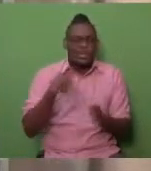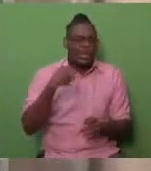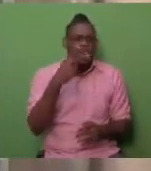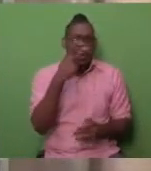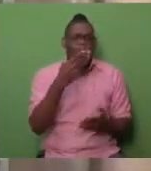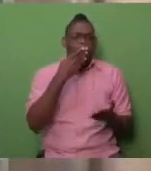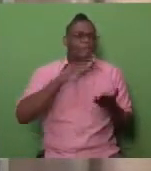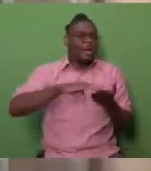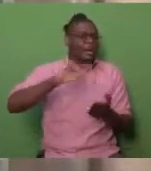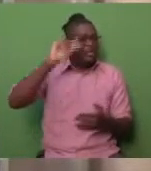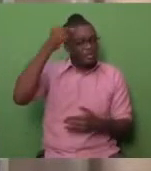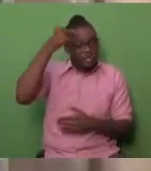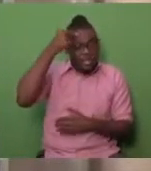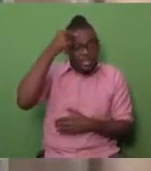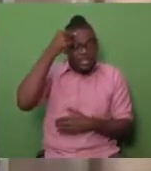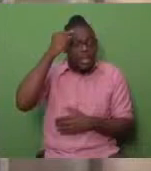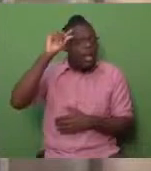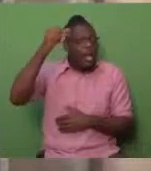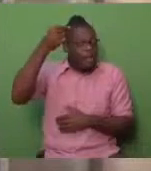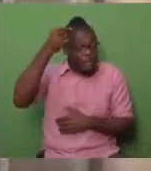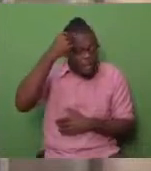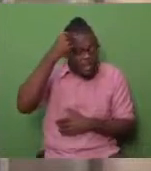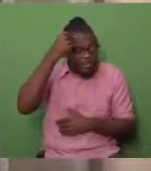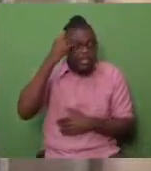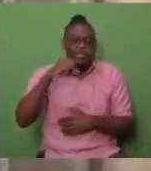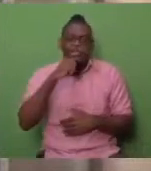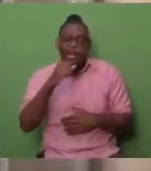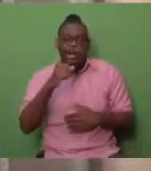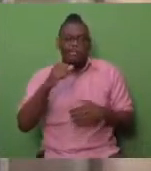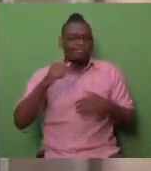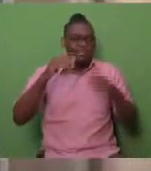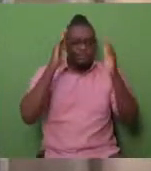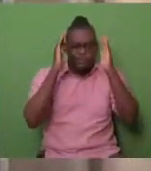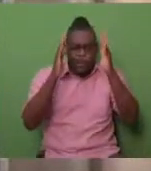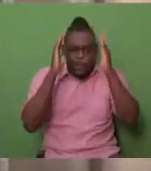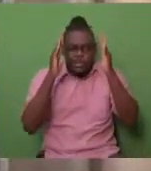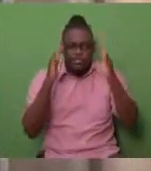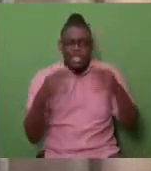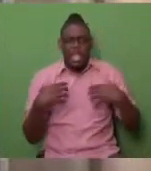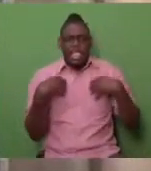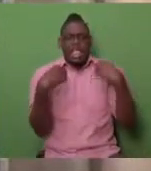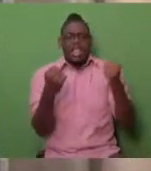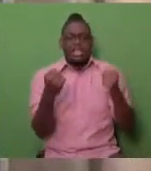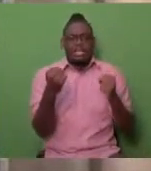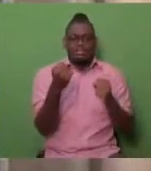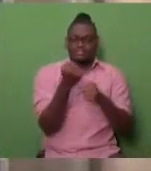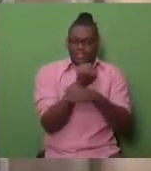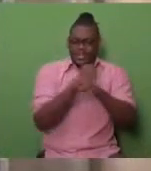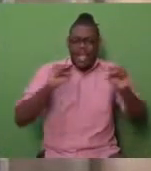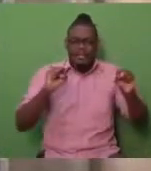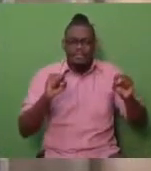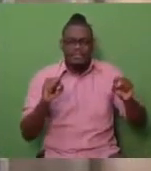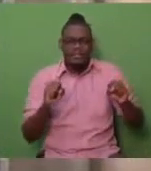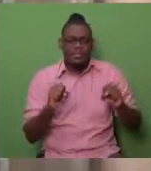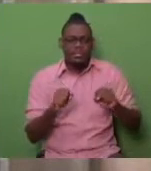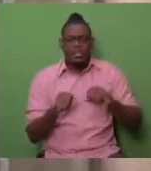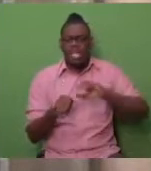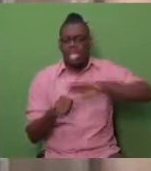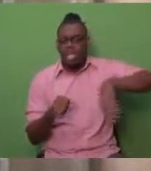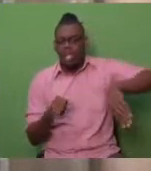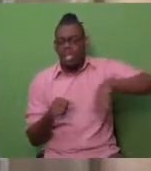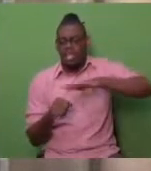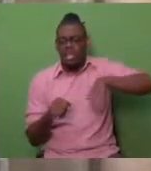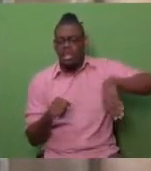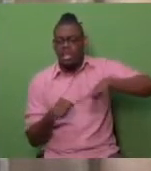and safety of its own citizens for the sake of who knows what, and then desperately engages in treacherous, misleading